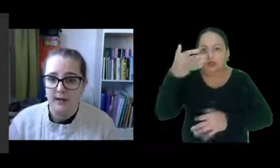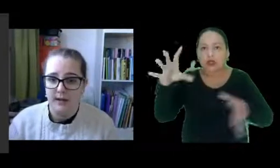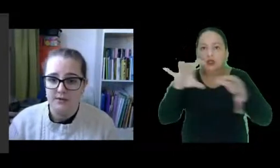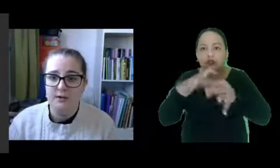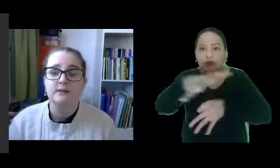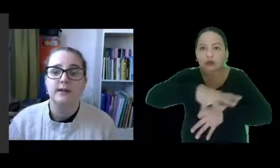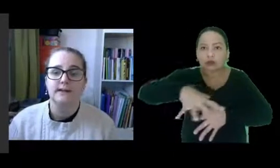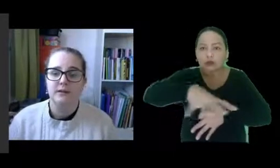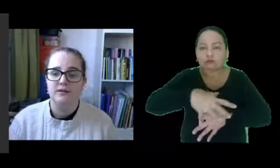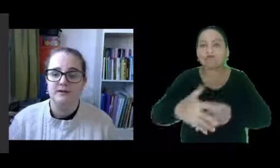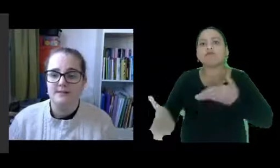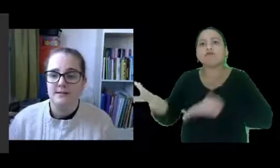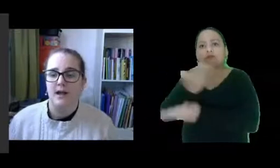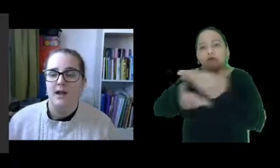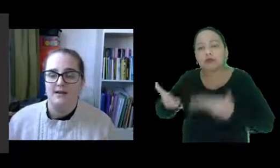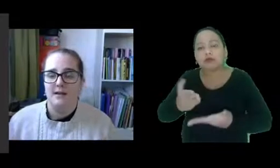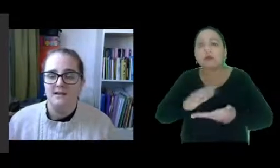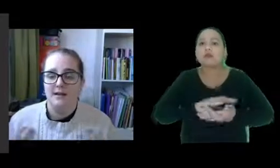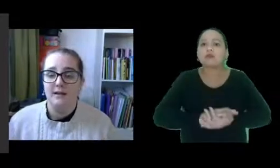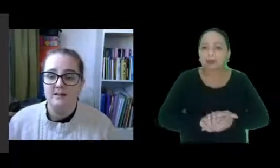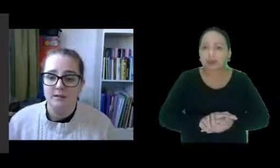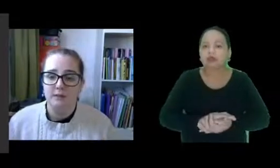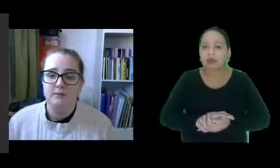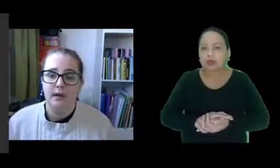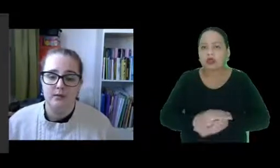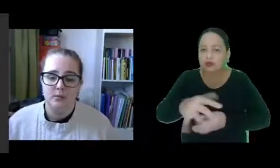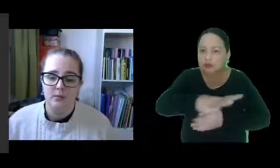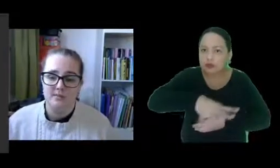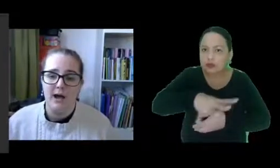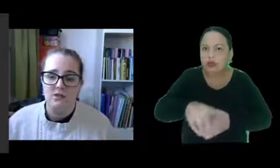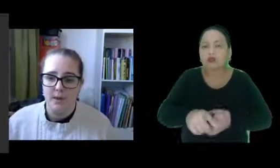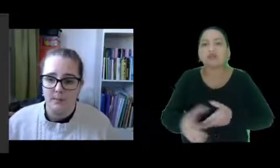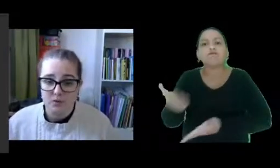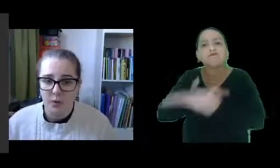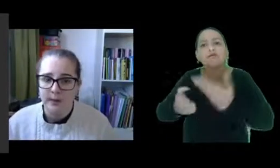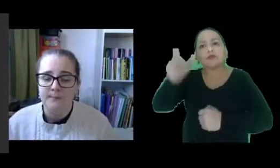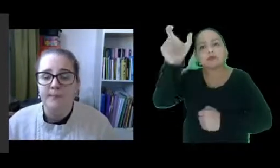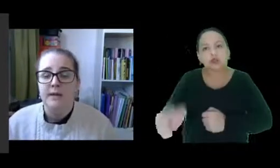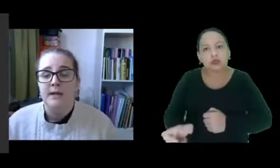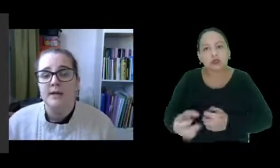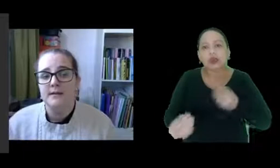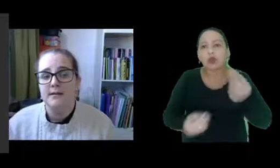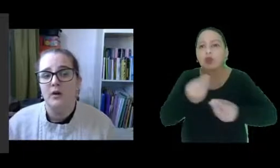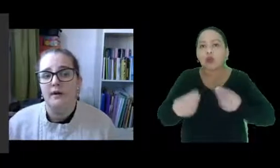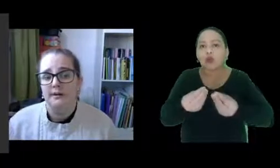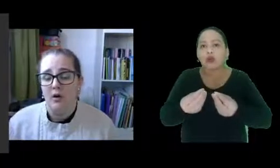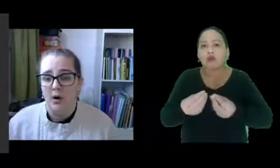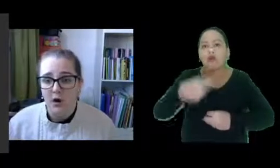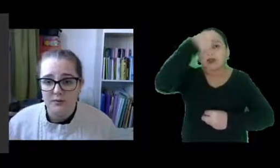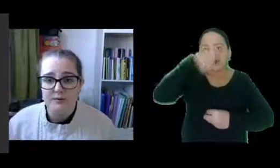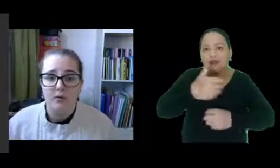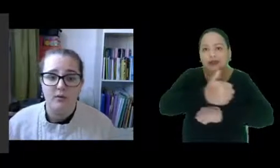their environment. So he makes that relationship between space and the person. He becomes the